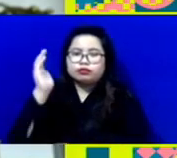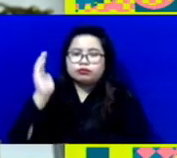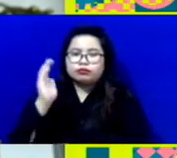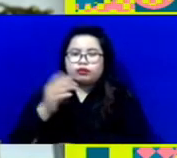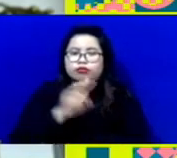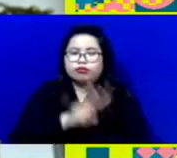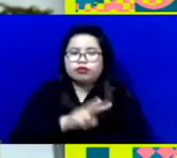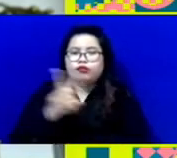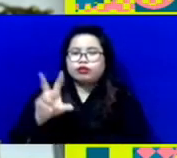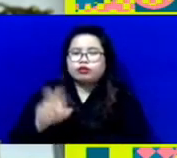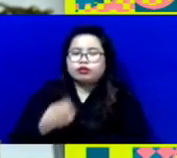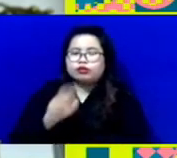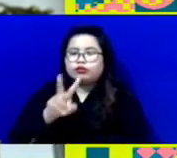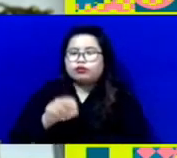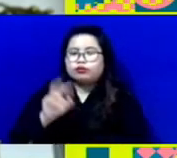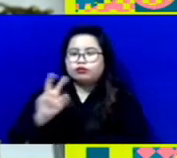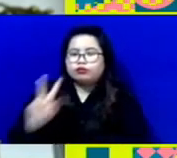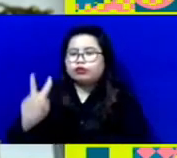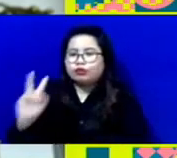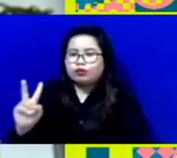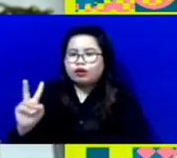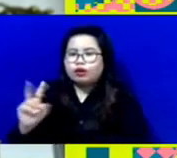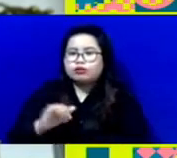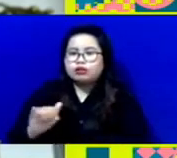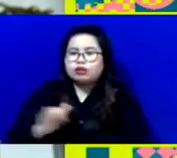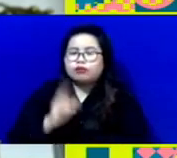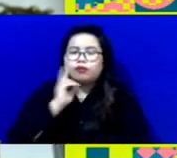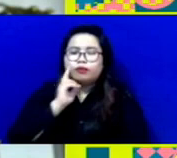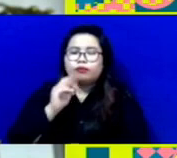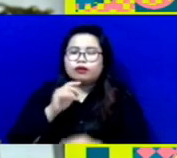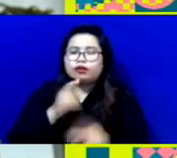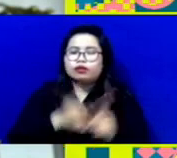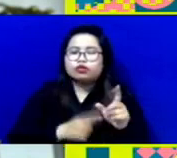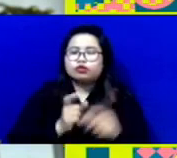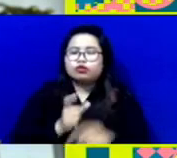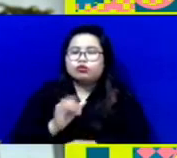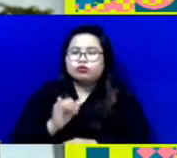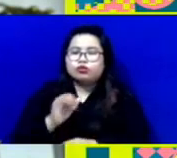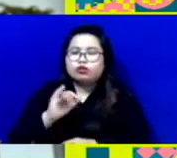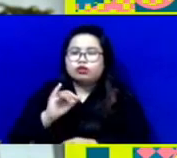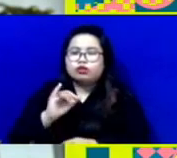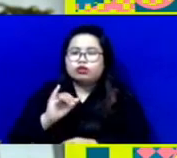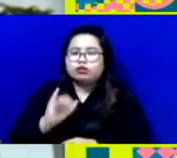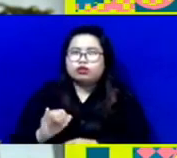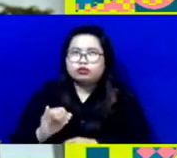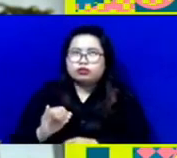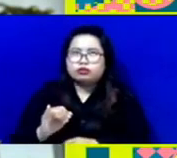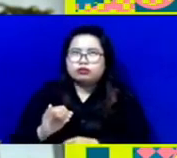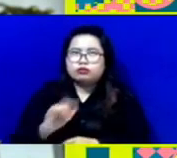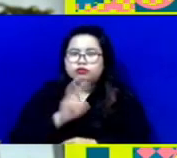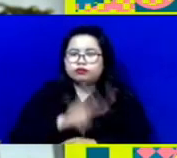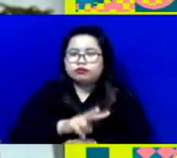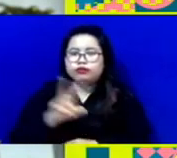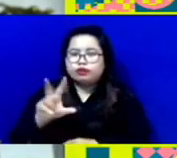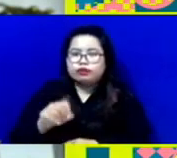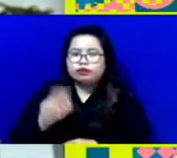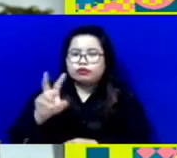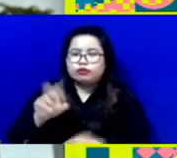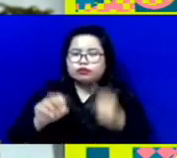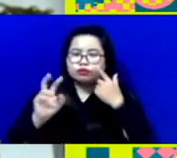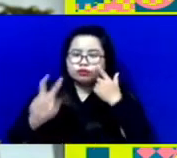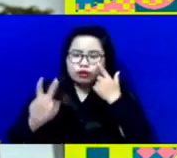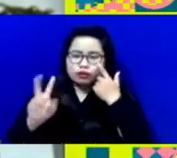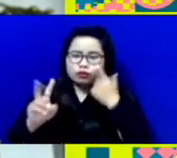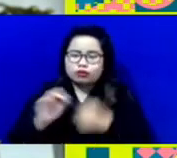yang kami hormati Bapak Yuri Yogaswara, the V20 2022 Co-Chairs, and distinguished participants,